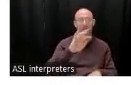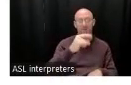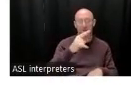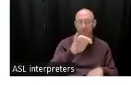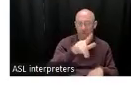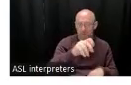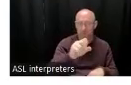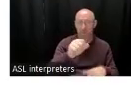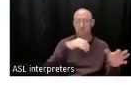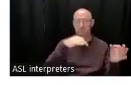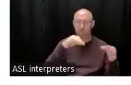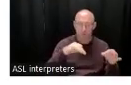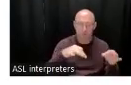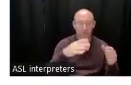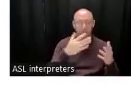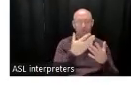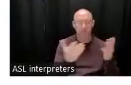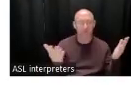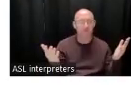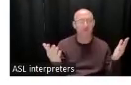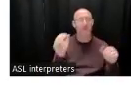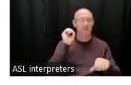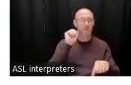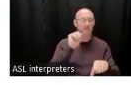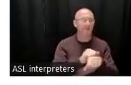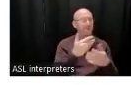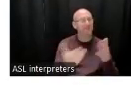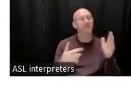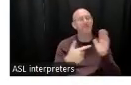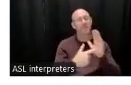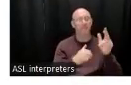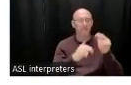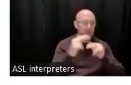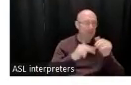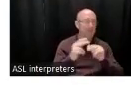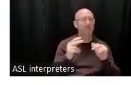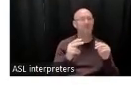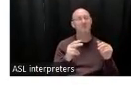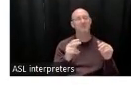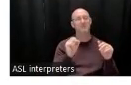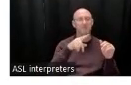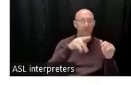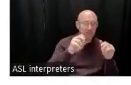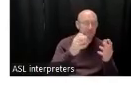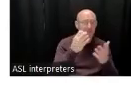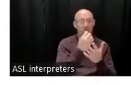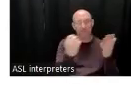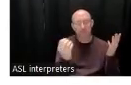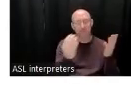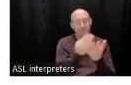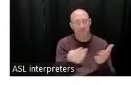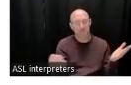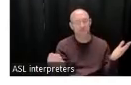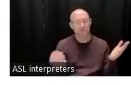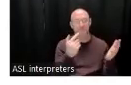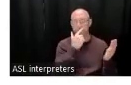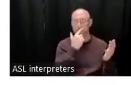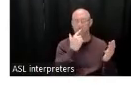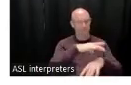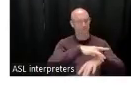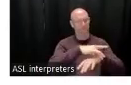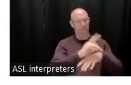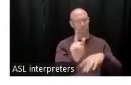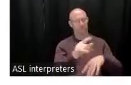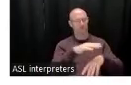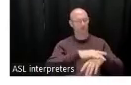and describe, objects, concrete things like buildings, spaces, the equipment and the materials, and the physical